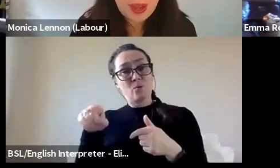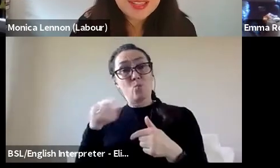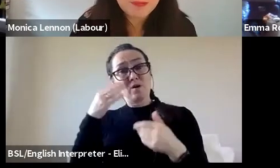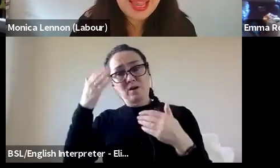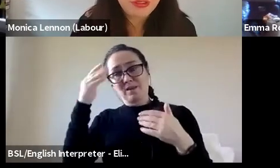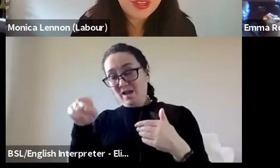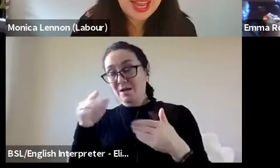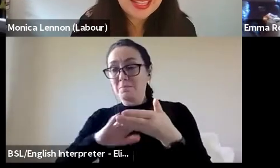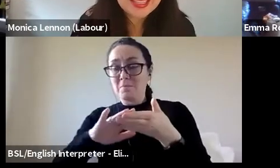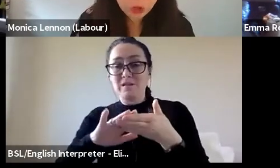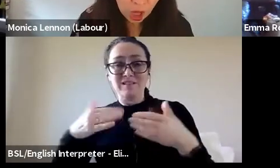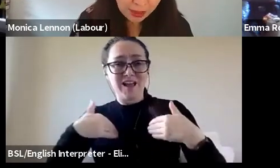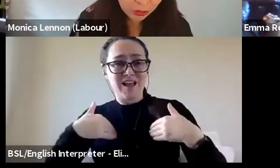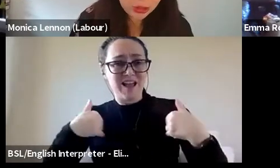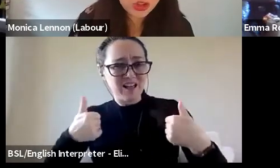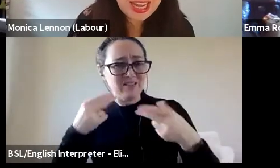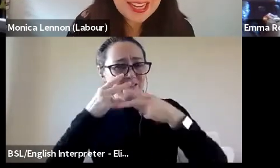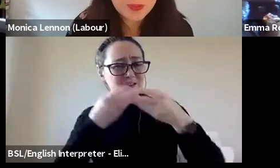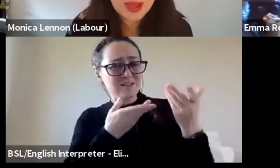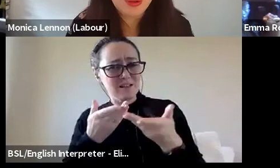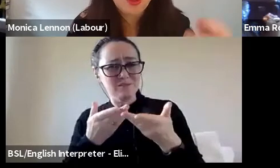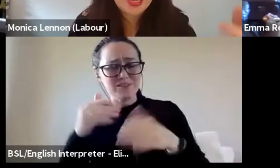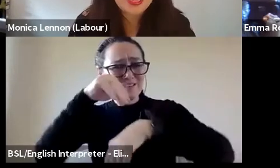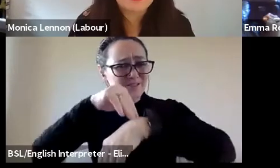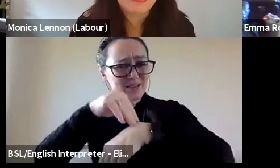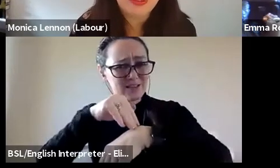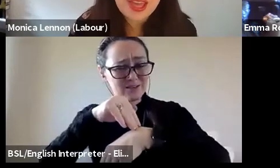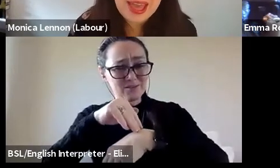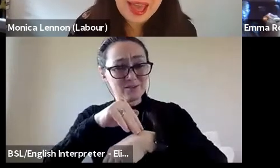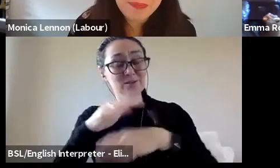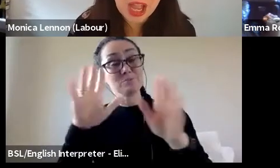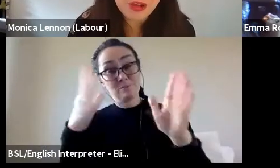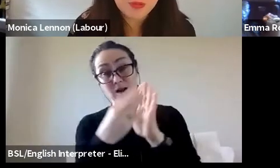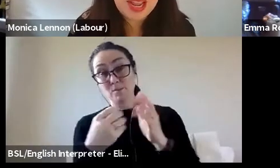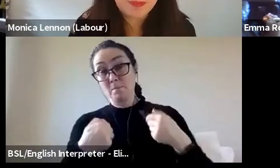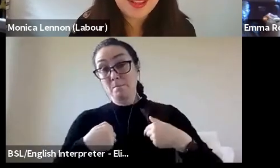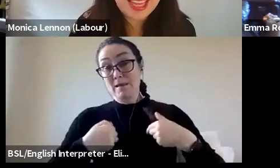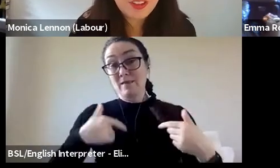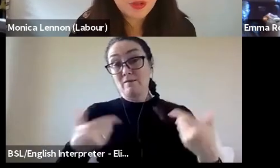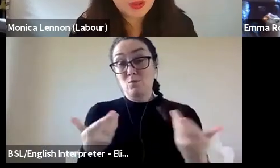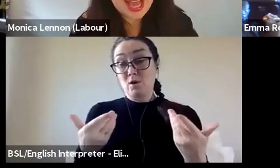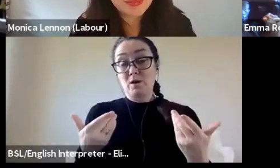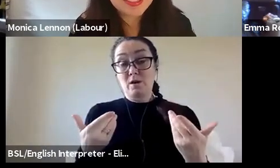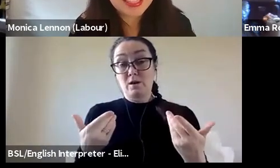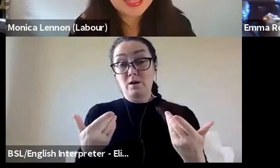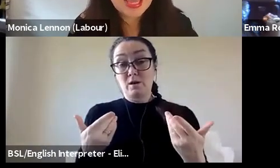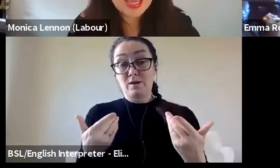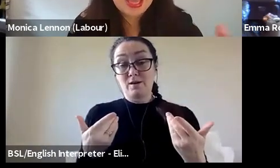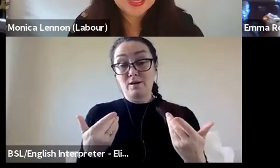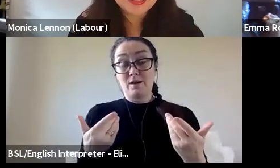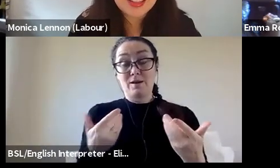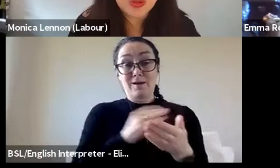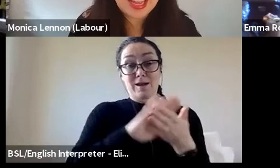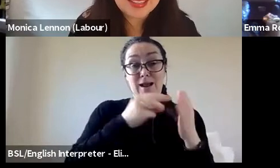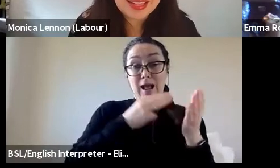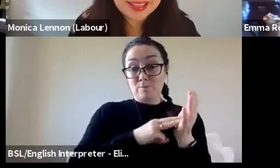there's a wider benefit, and it's not about the trains, but where I live, our express bus service between Hamilton